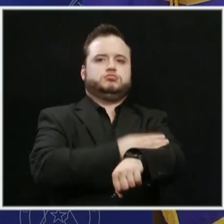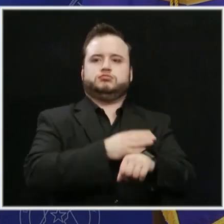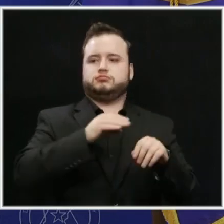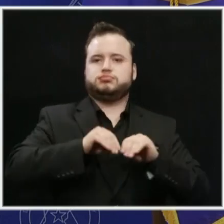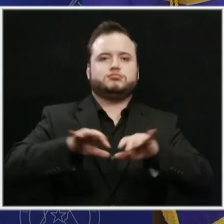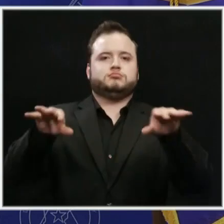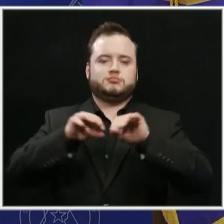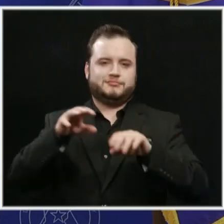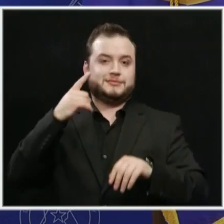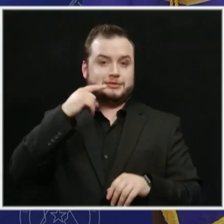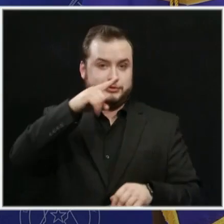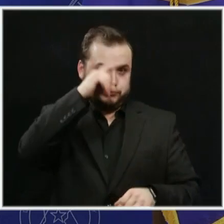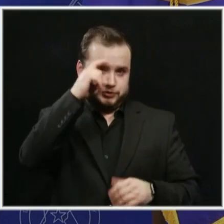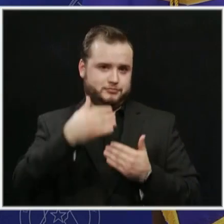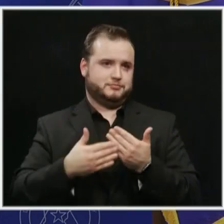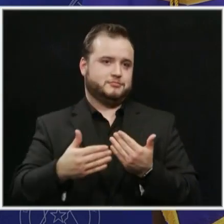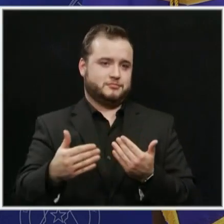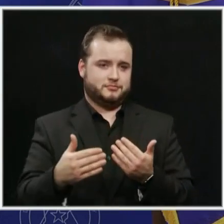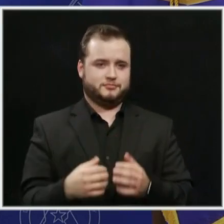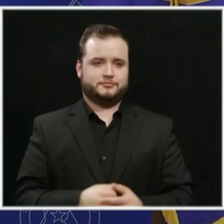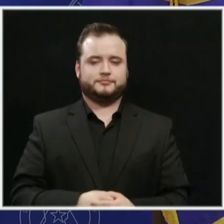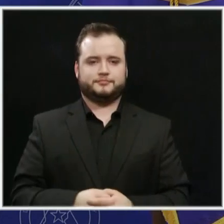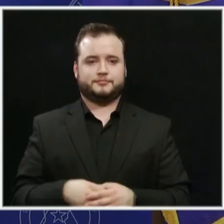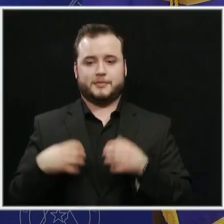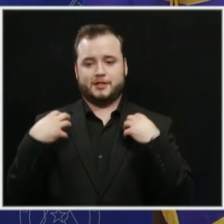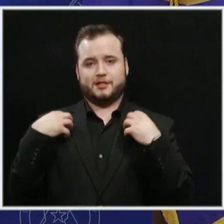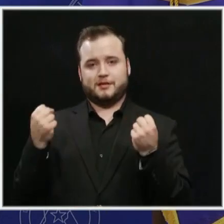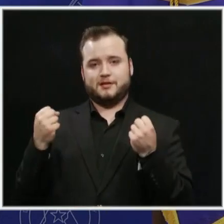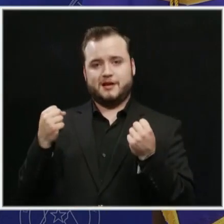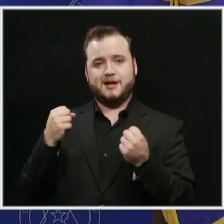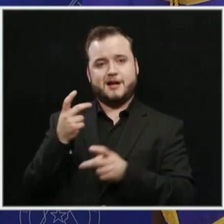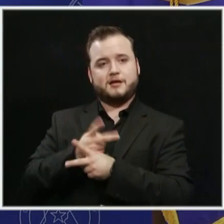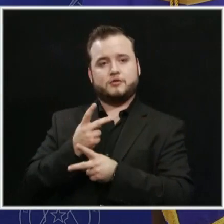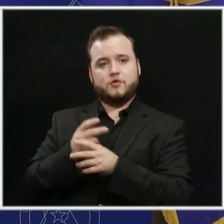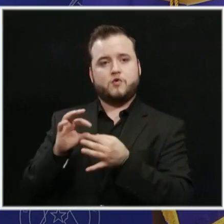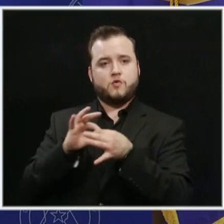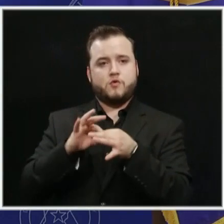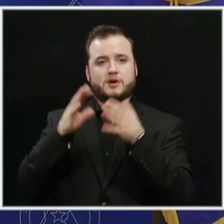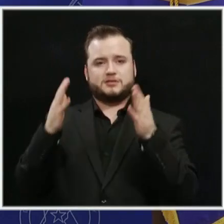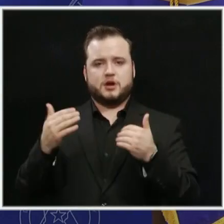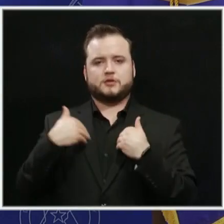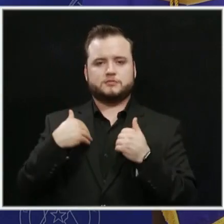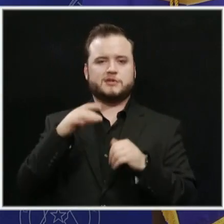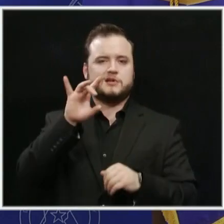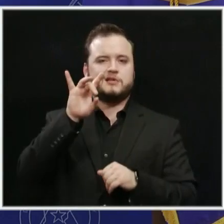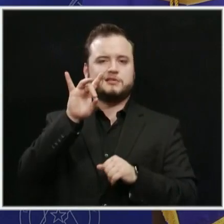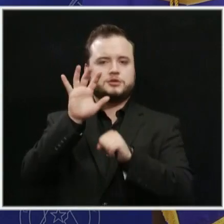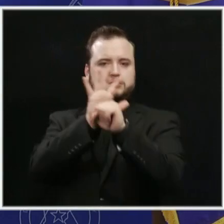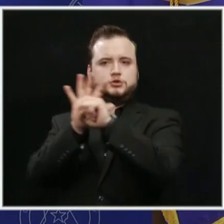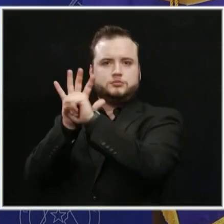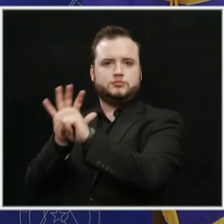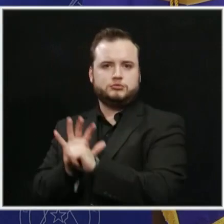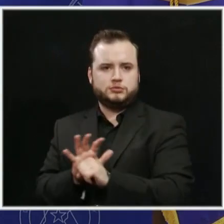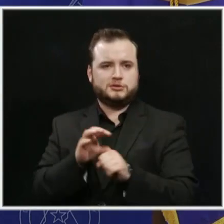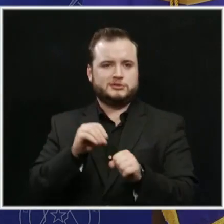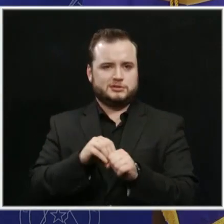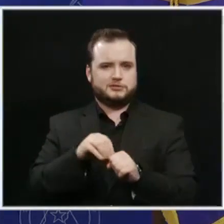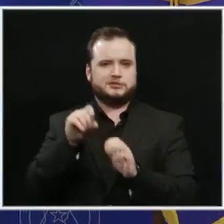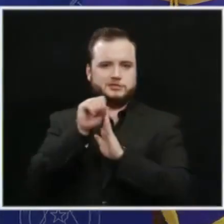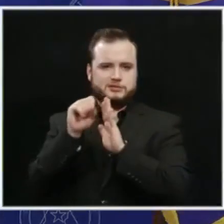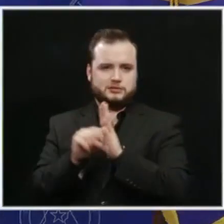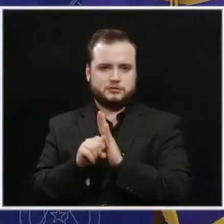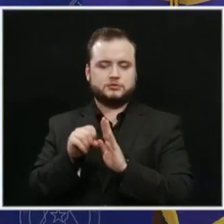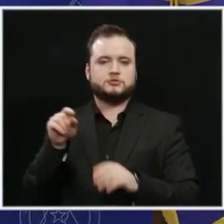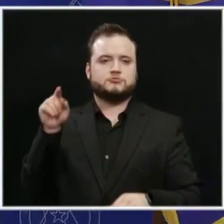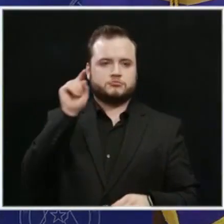Coordination Center is blessed to work with each of the 8 regions of the state who have existing healthcare coalitions. That's our emergency medical services,